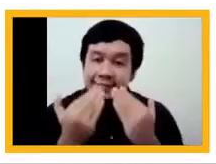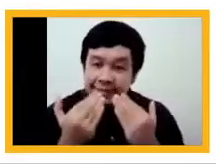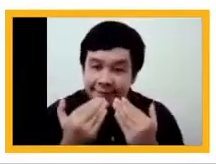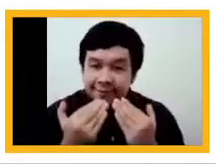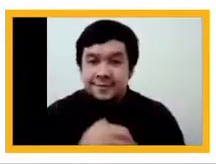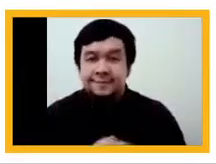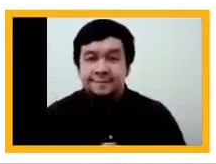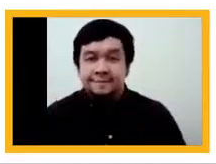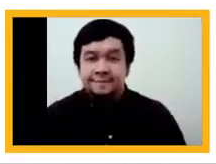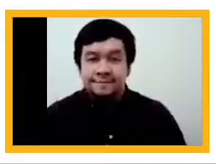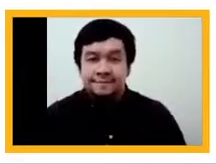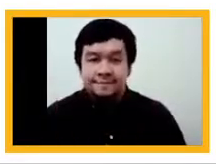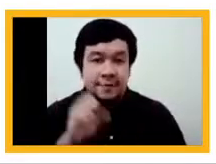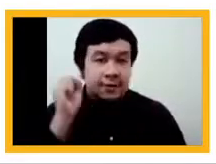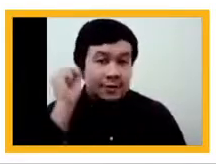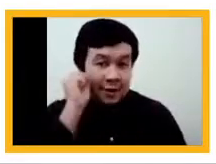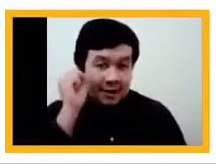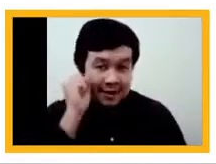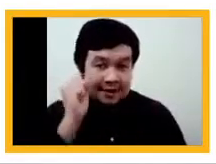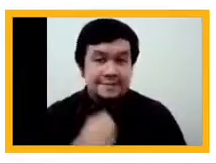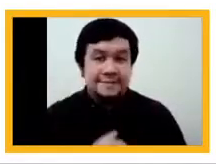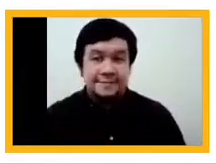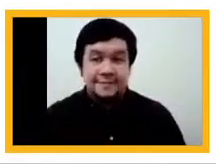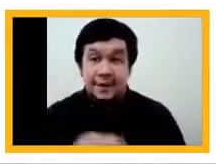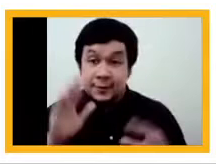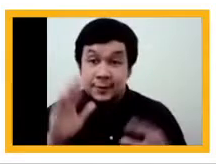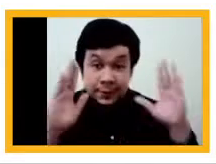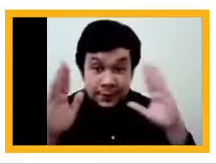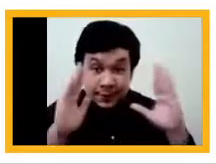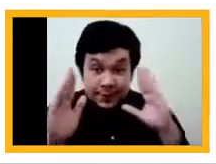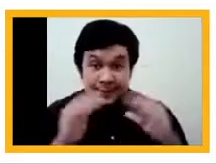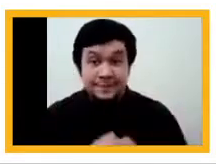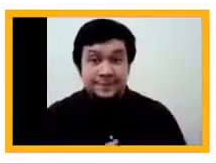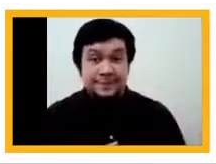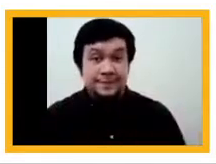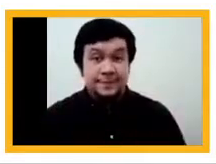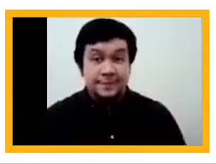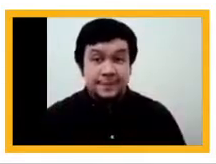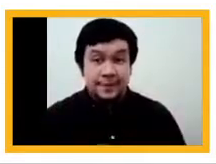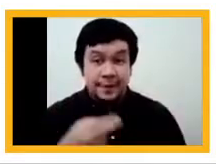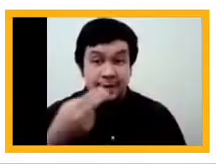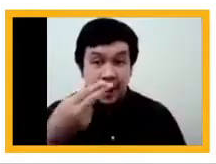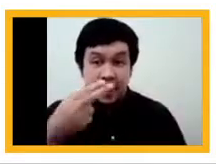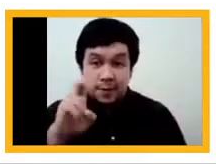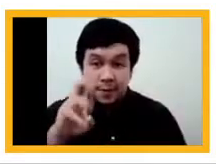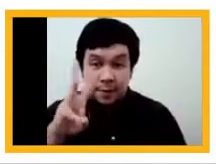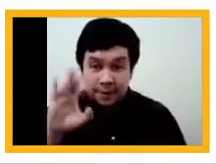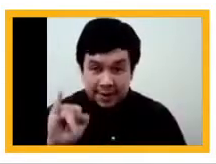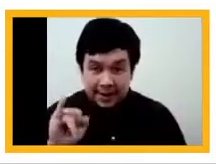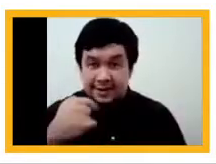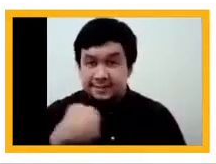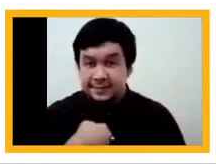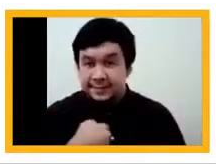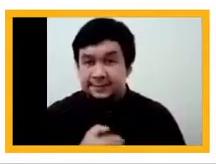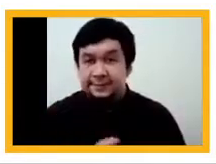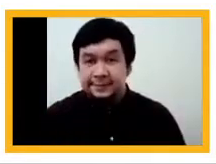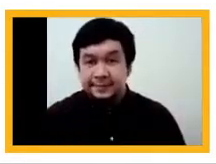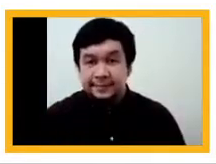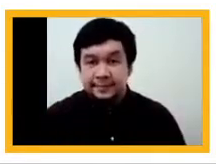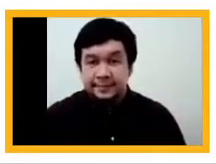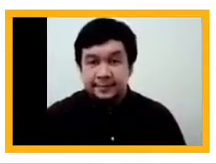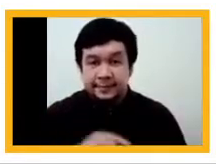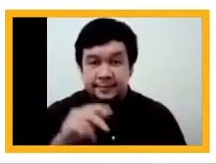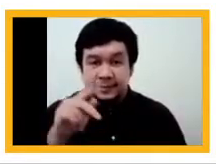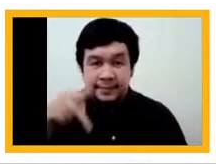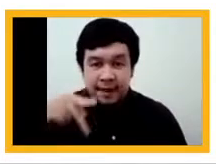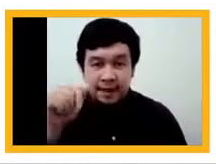everybody. I'm Ha Wei, Associate Dean of Graduate School of Education, Peking University. The title of